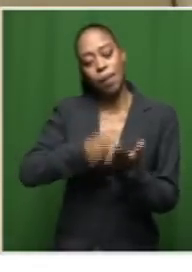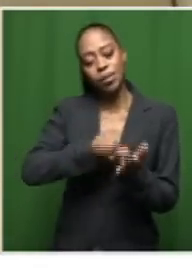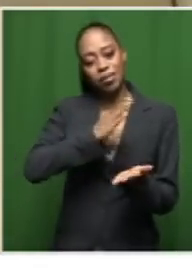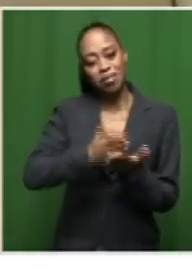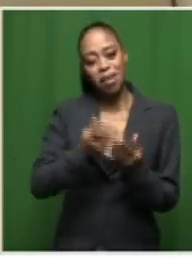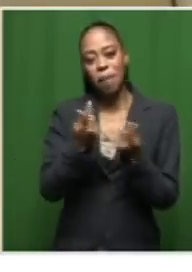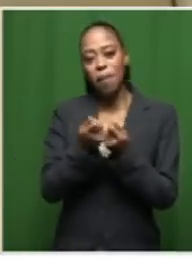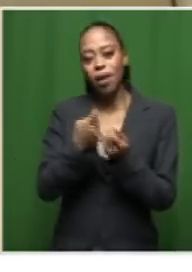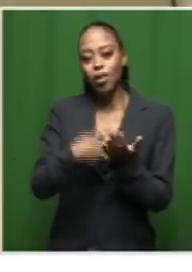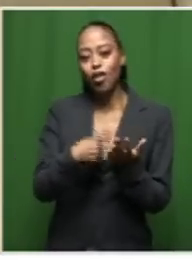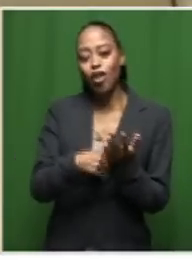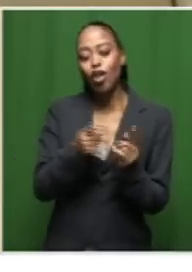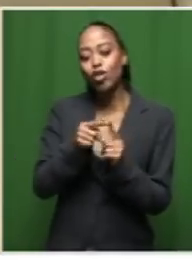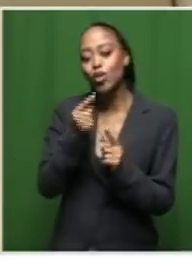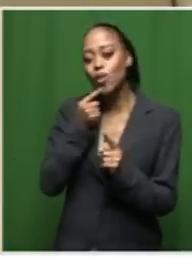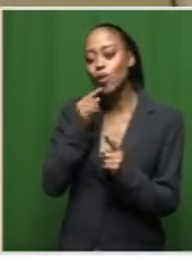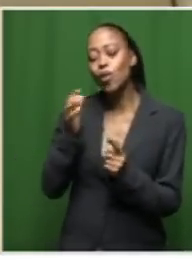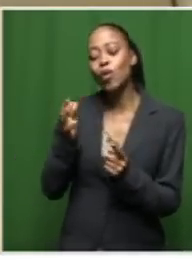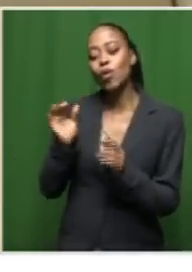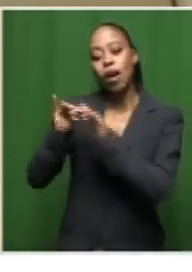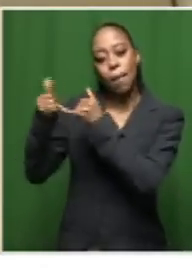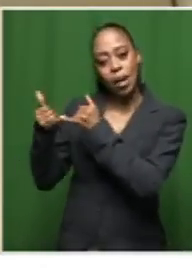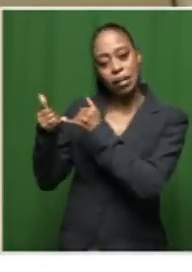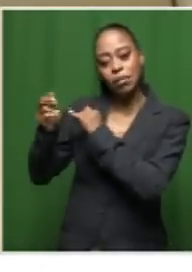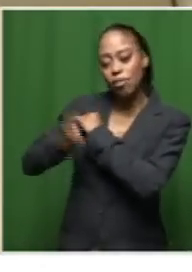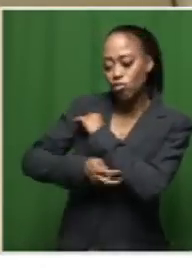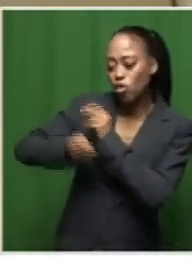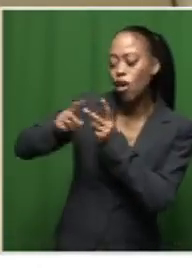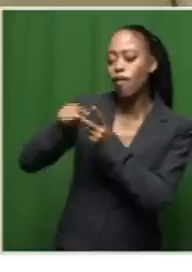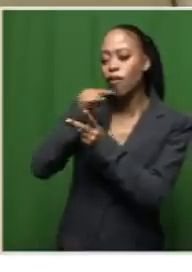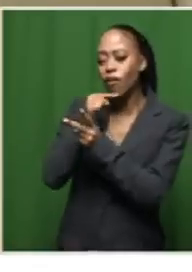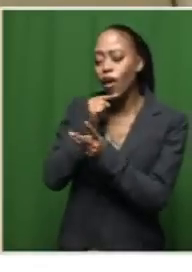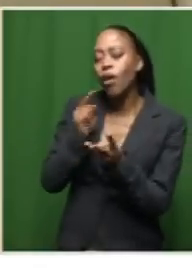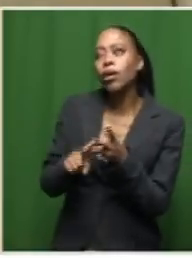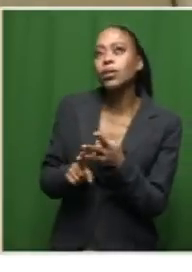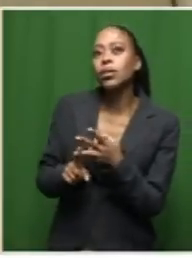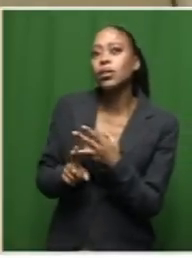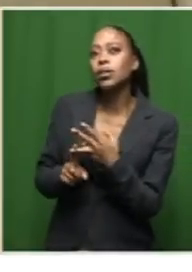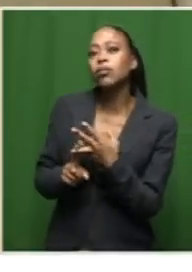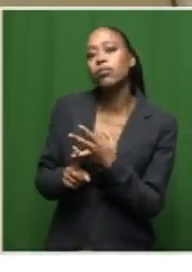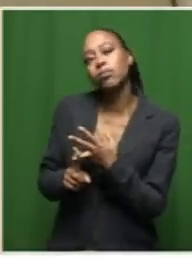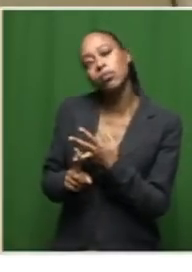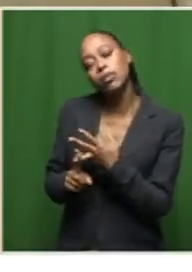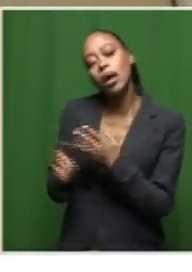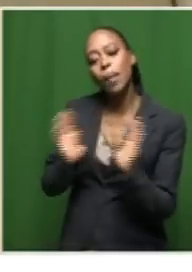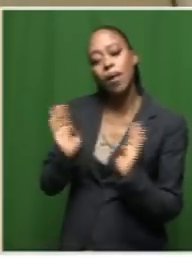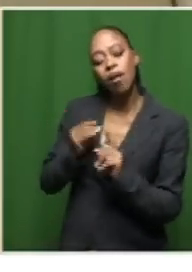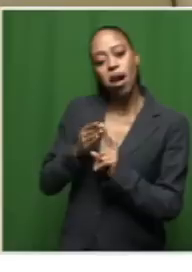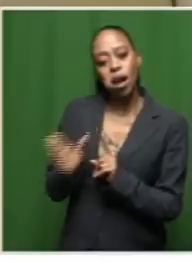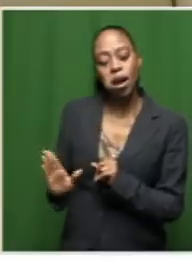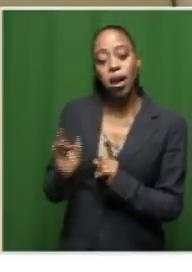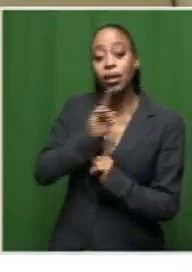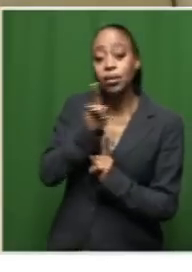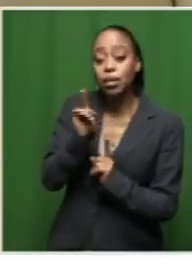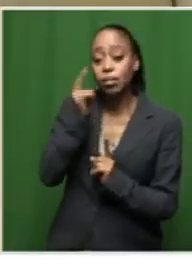that you owe to your employer for theft, fraud, and misconduct. And that